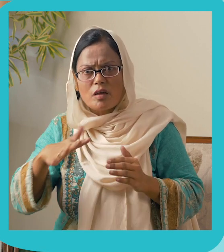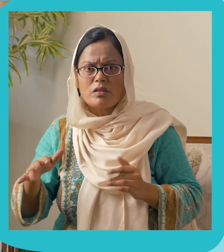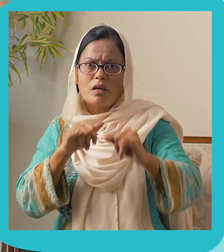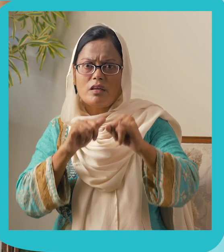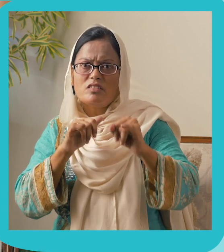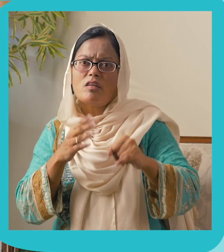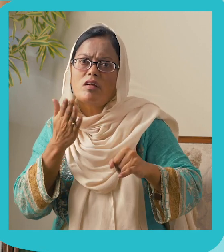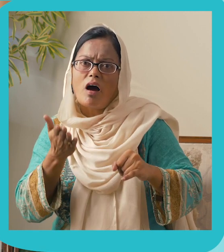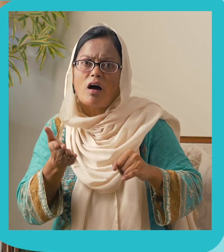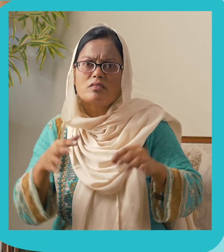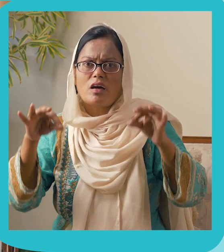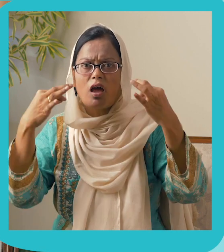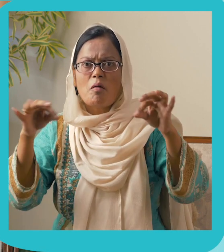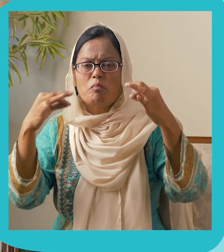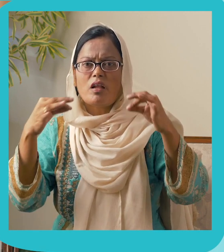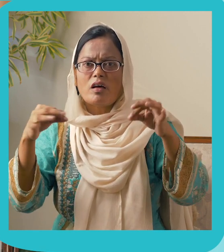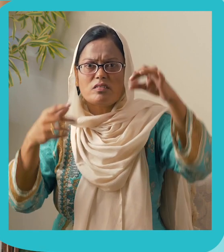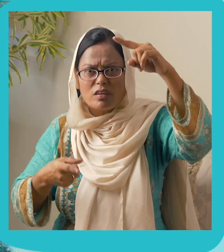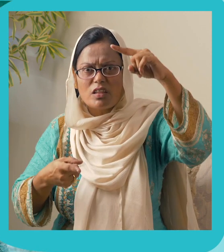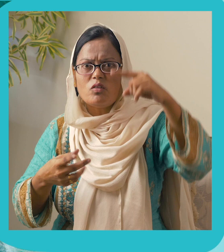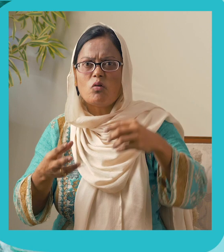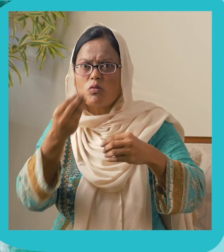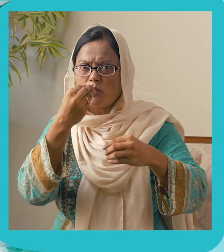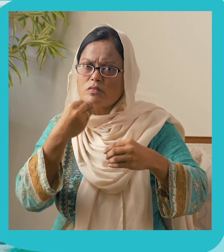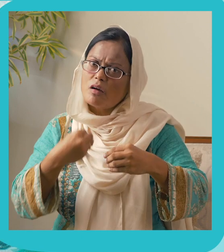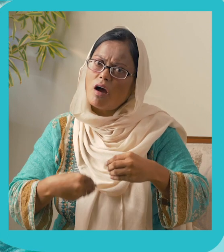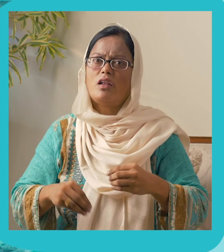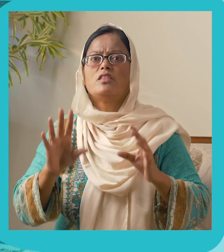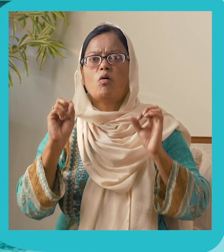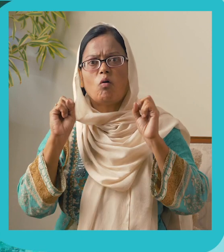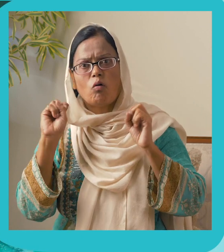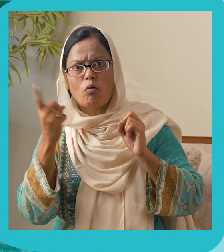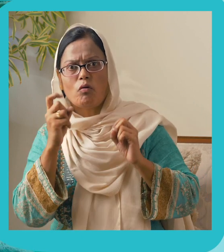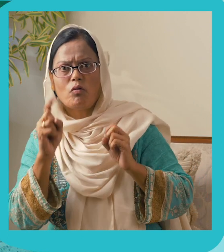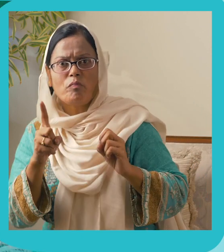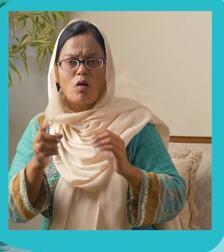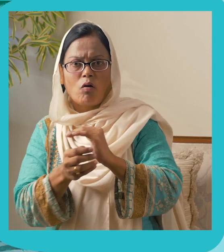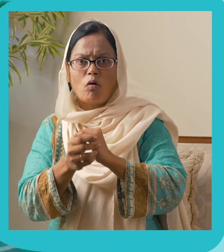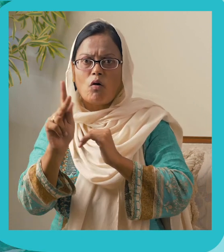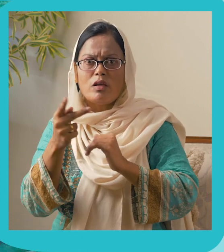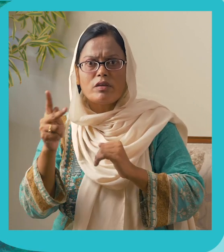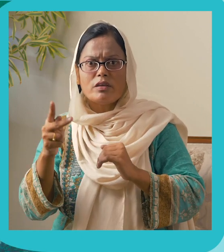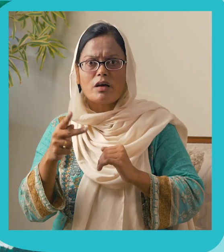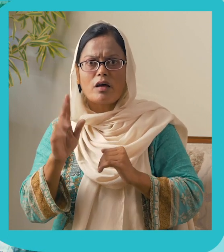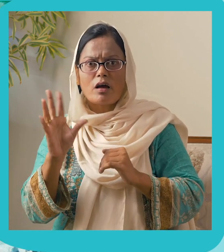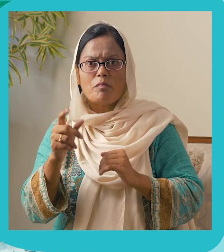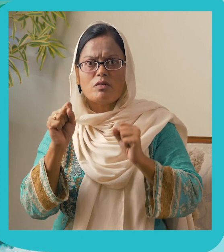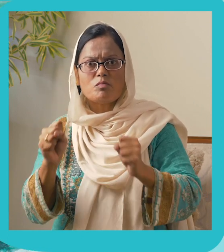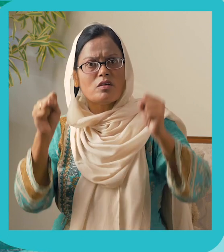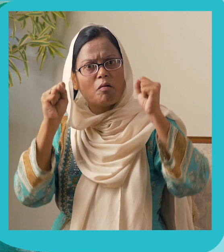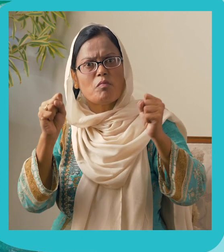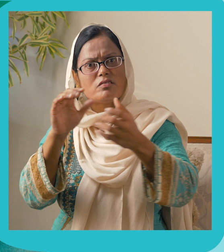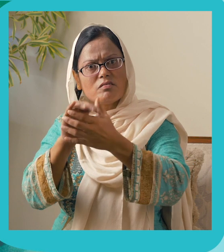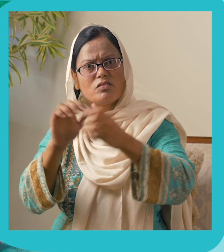plastic and other garbage was for marine animals. They spoke about how fish often died when they ate